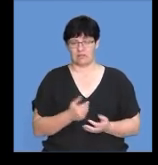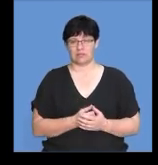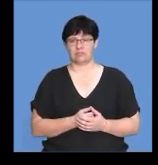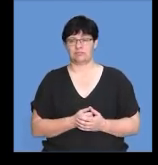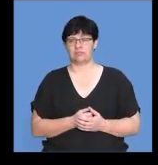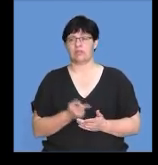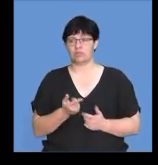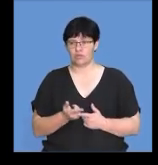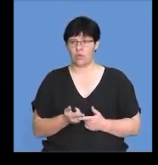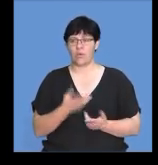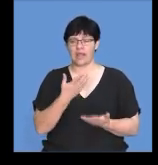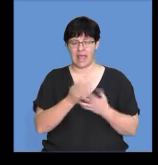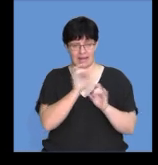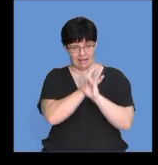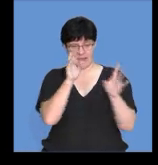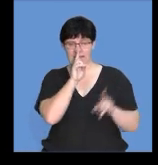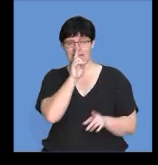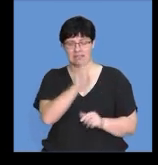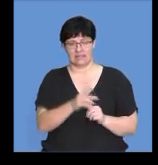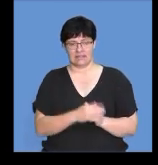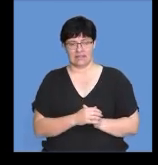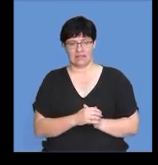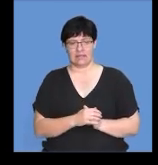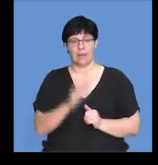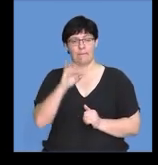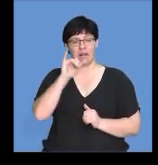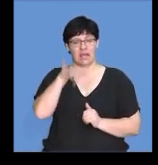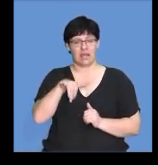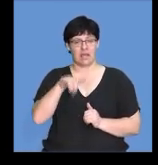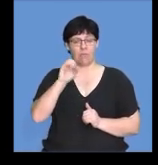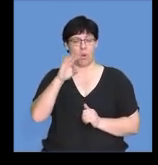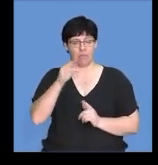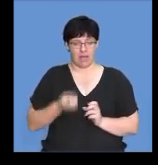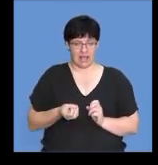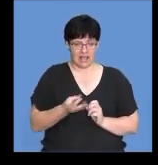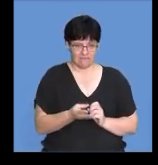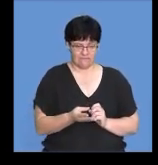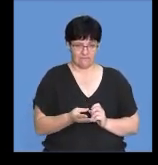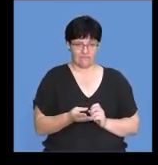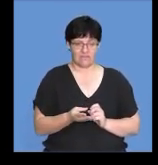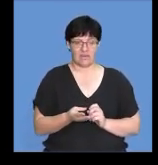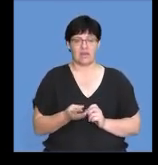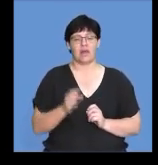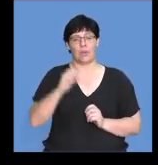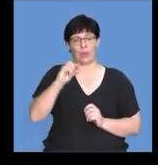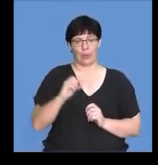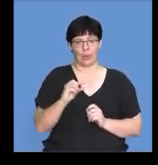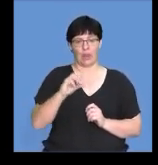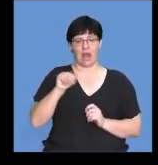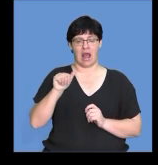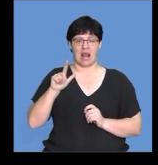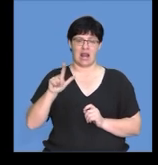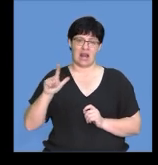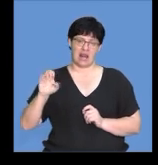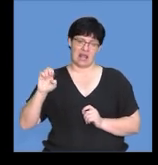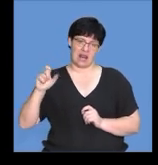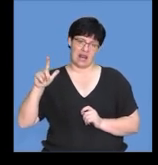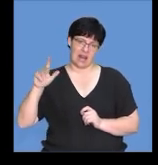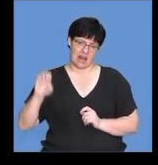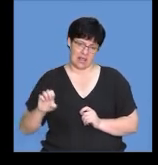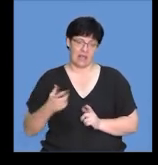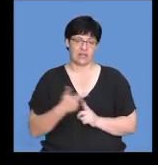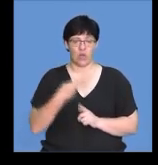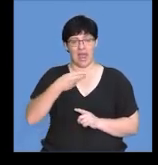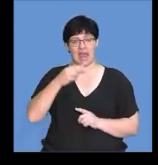So we can clearly see that Billy Bob has passed down the recessive allele to Hannah, and hence Hannah